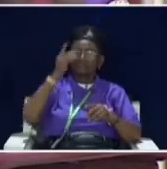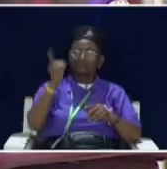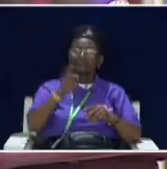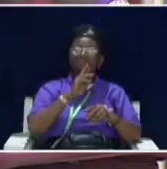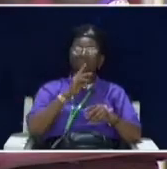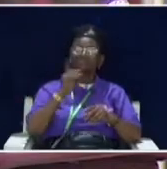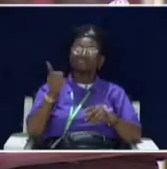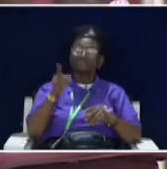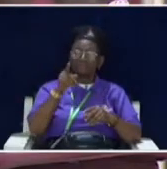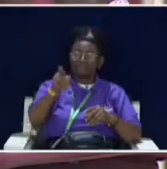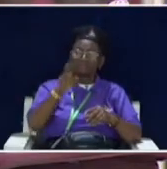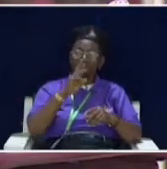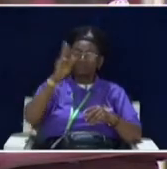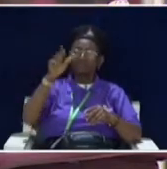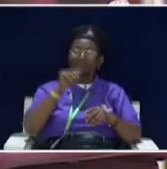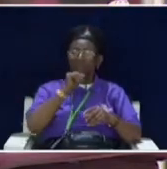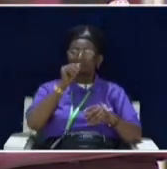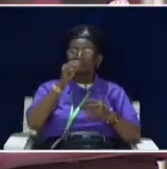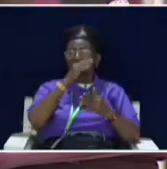complete.